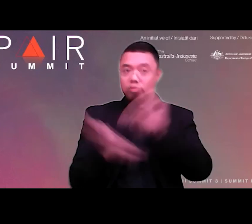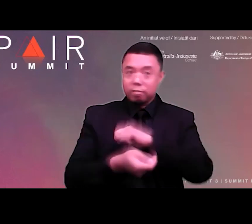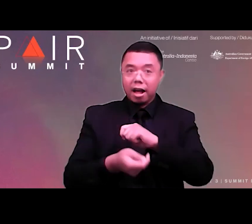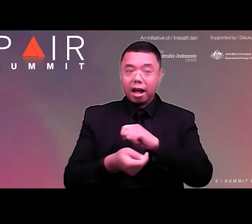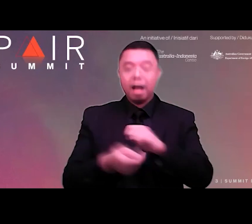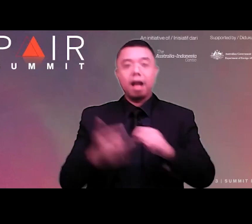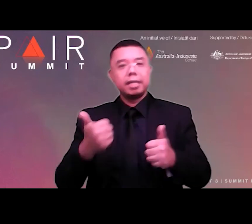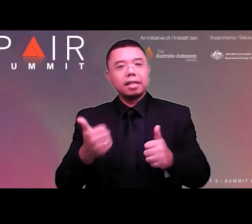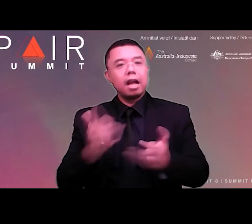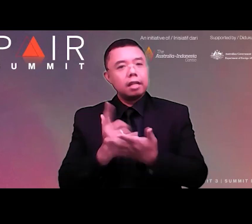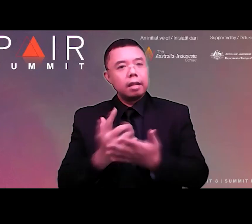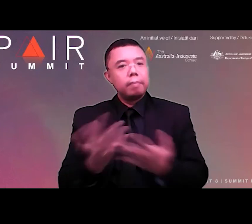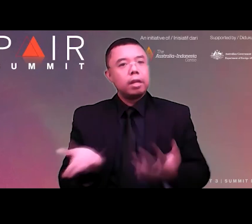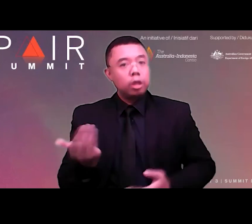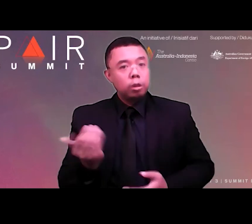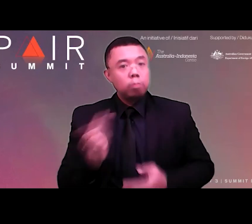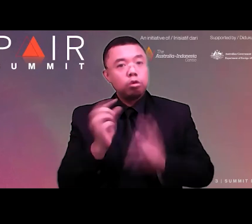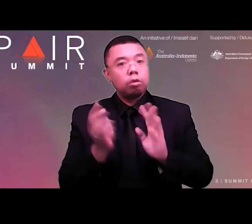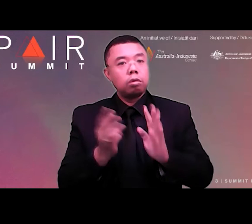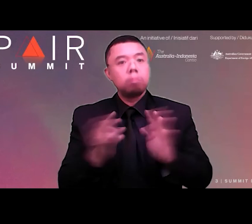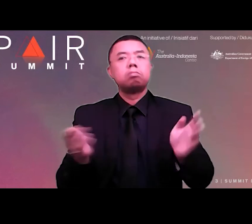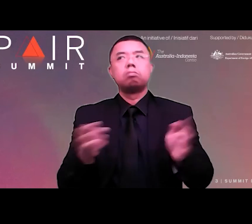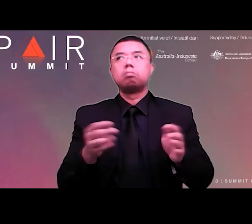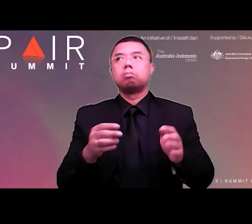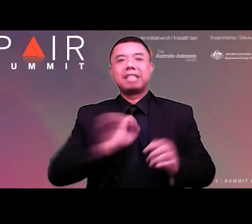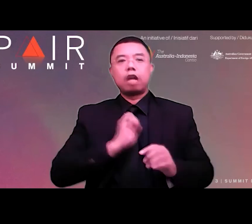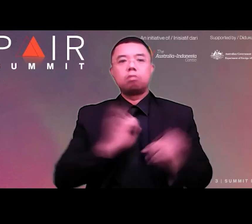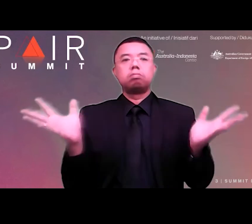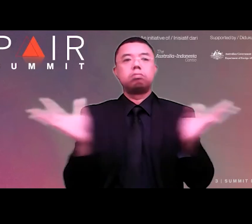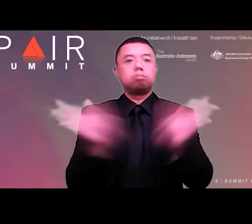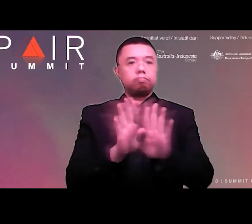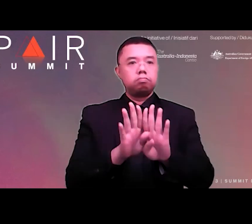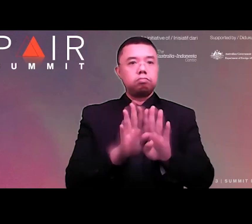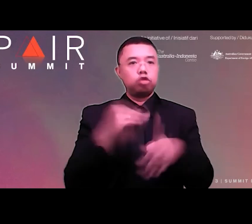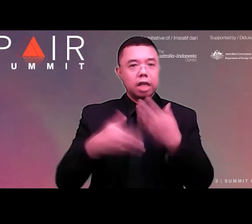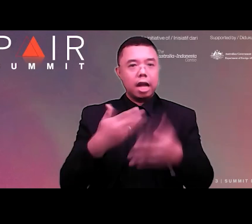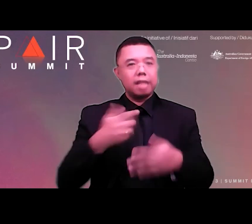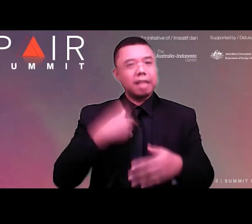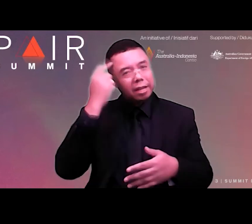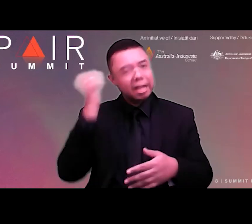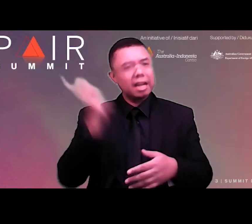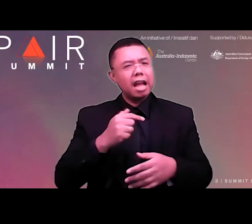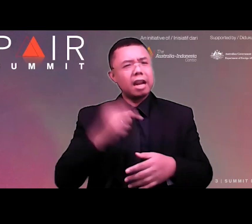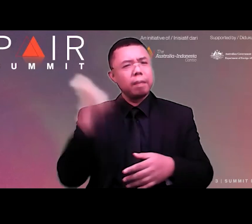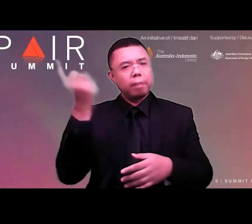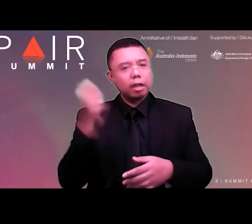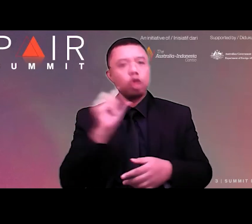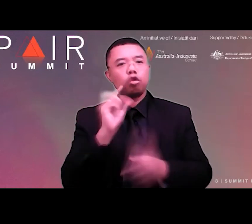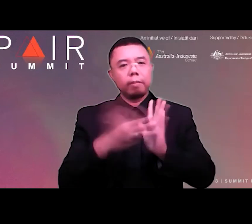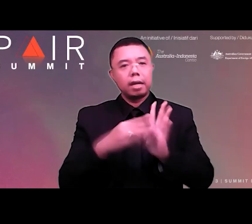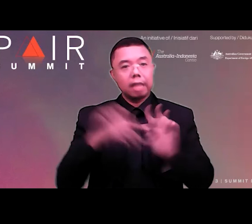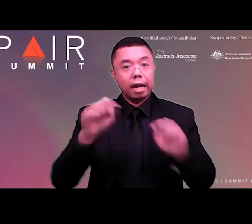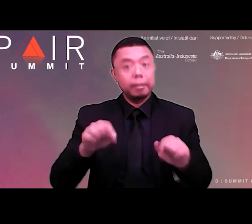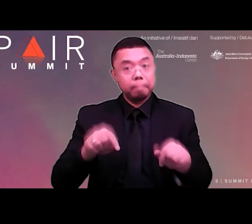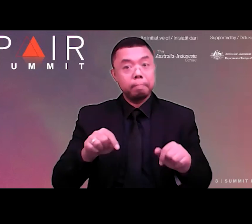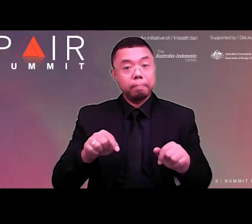closure. So I think in government's thinking on this question, they effectively had a model